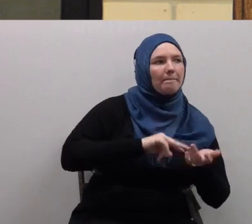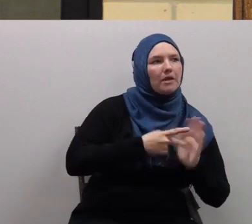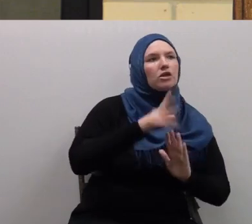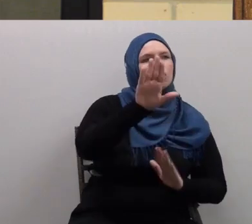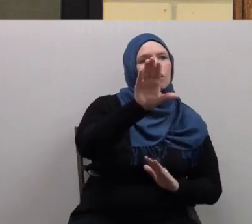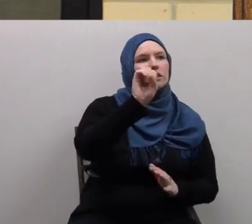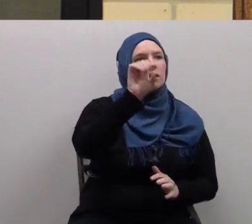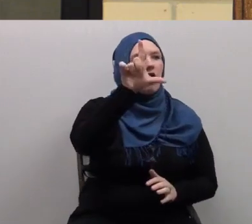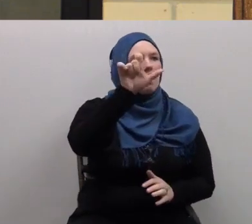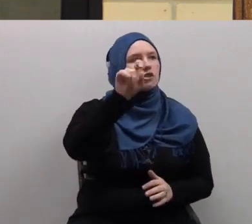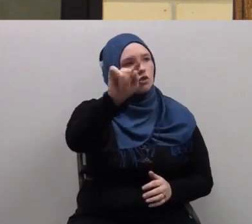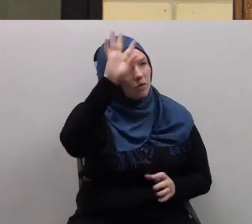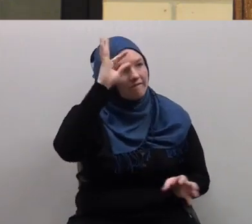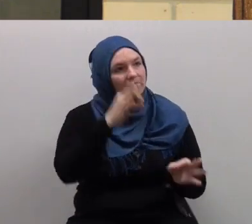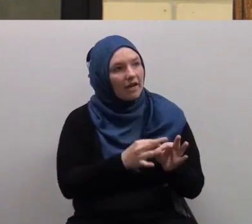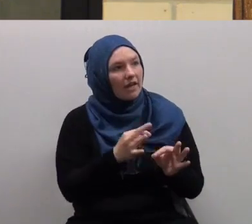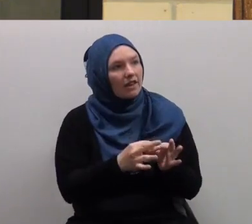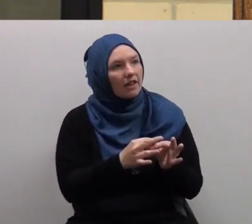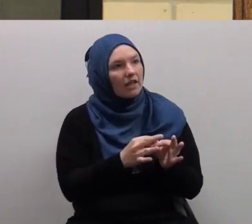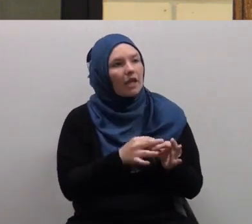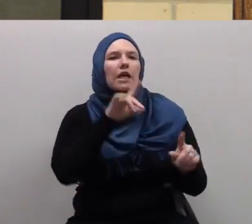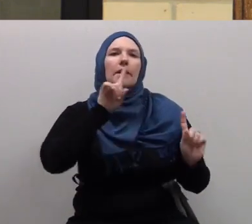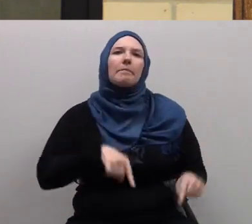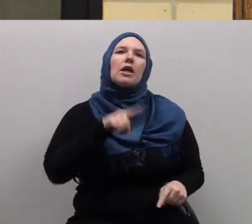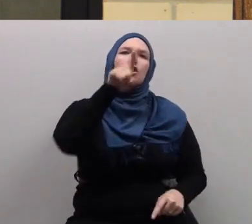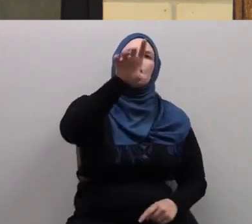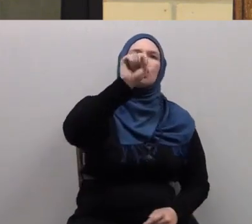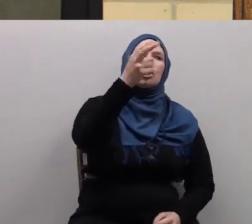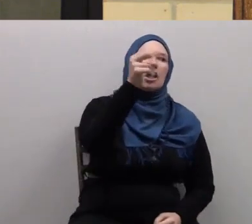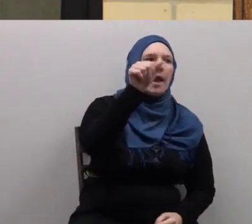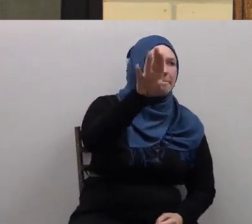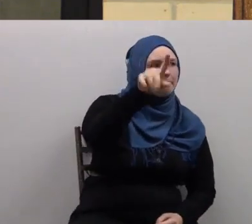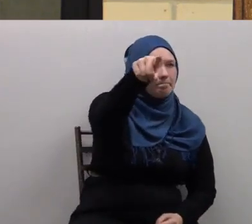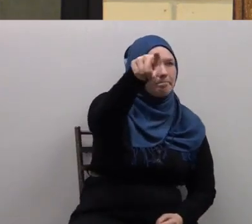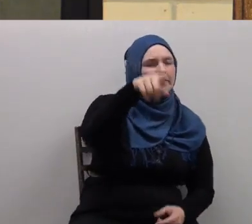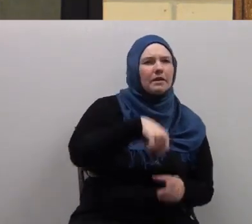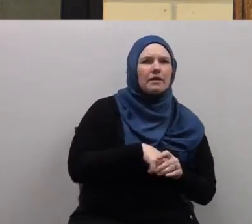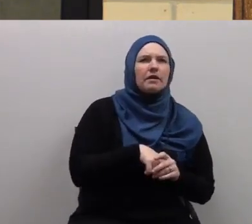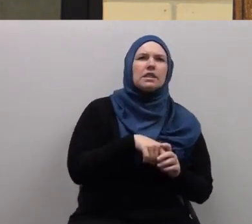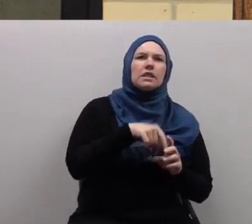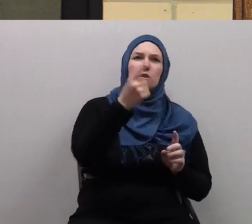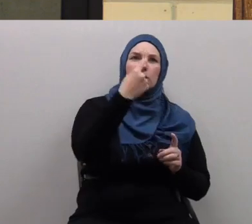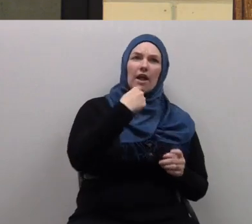your faith, command you, Shu'aib, to tell us